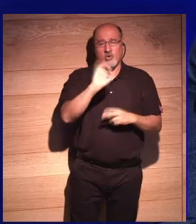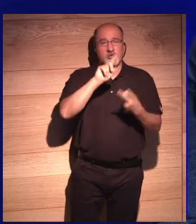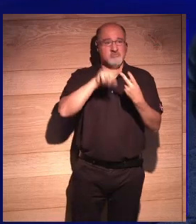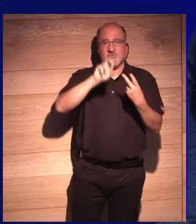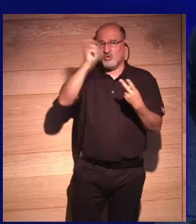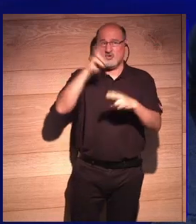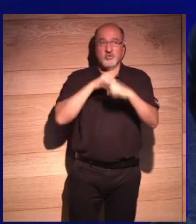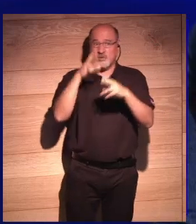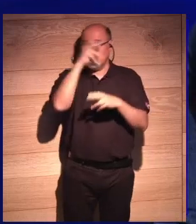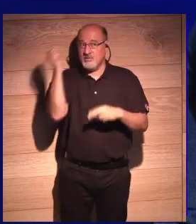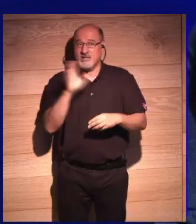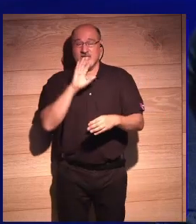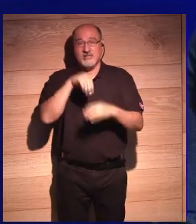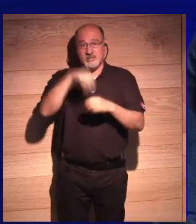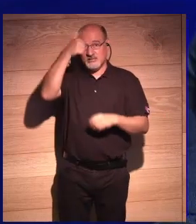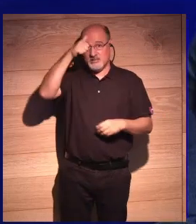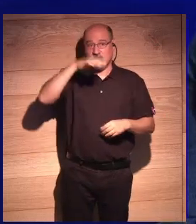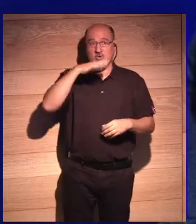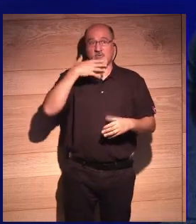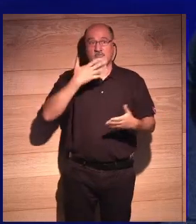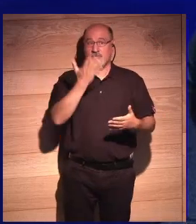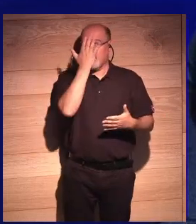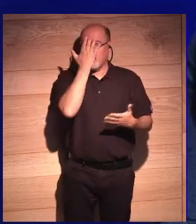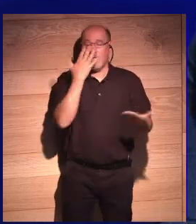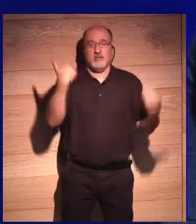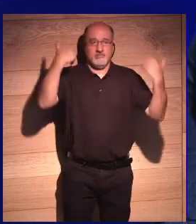or any other that I don't remember,